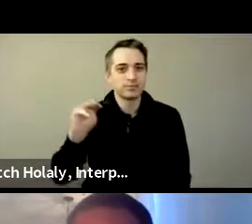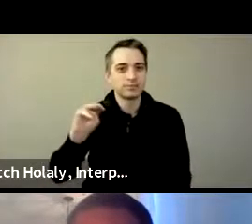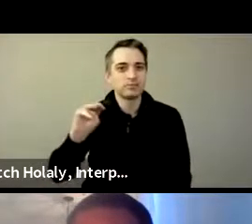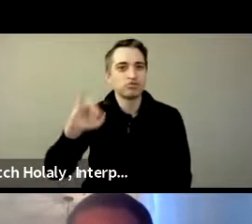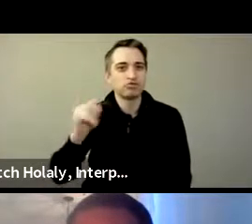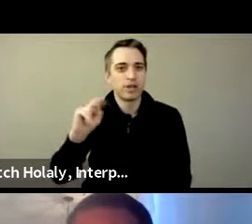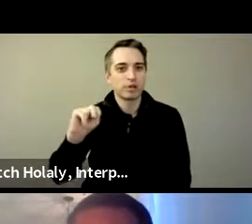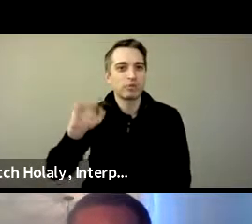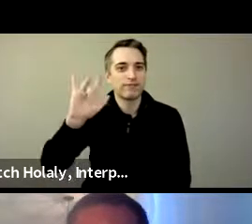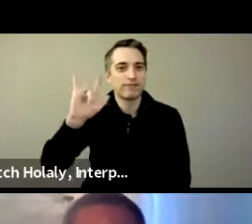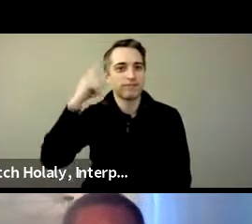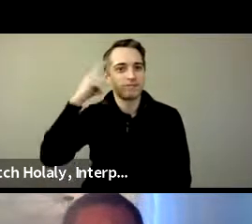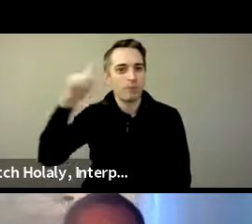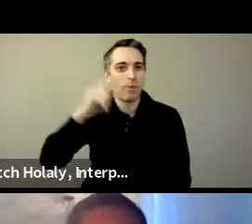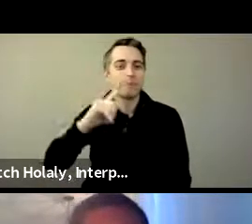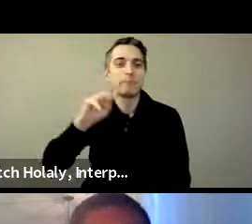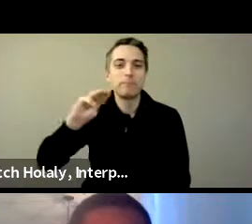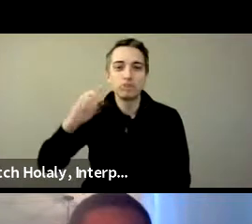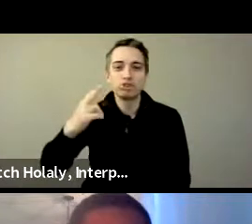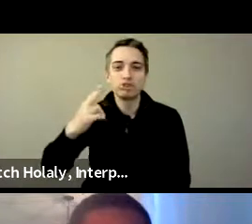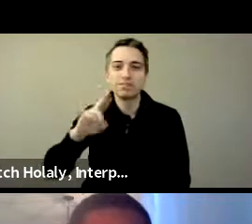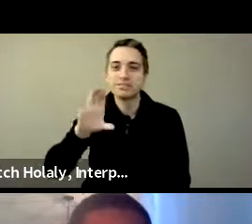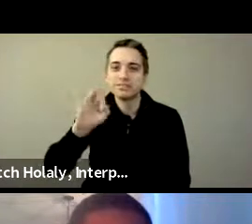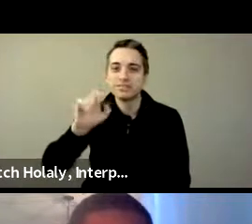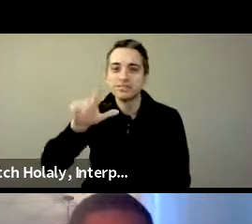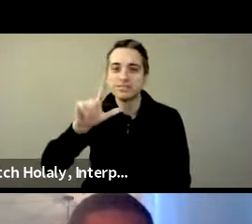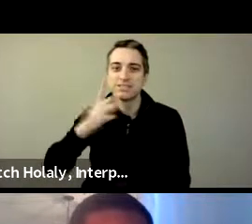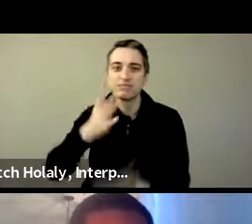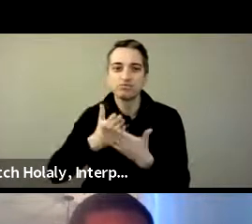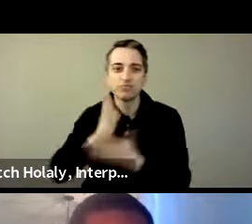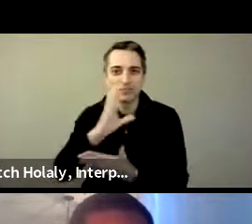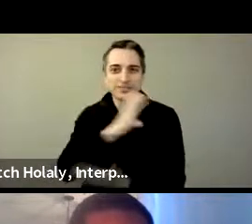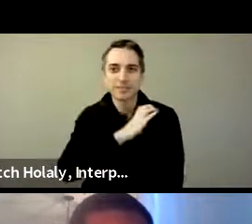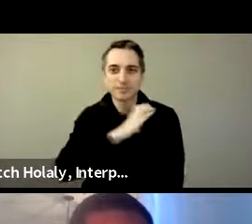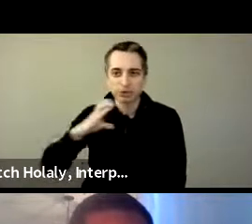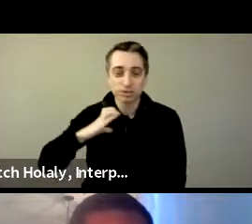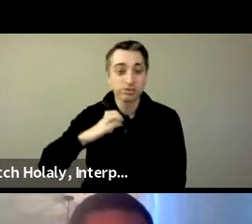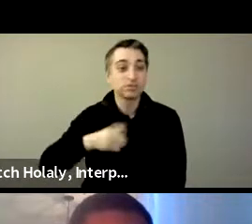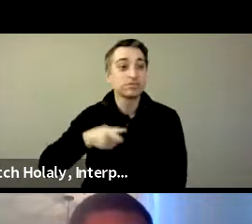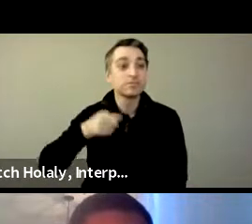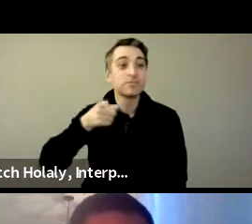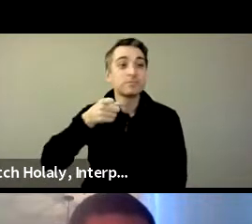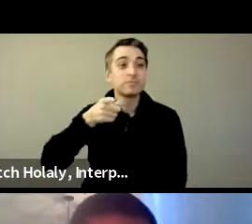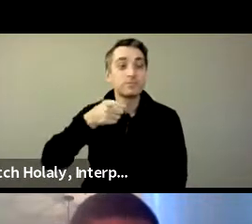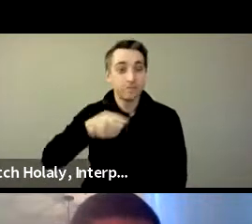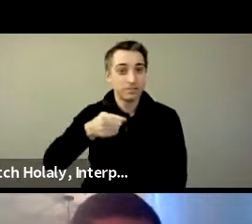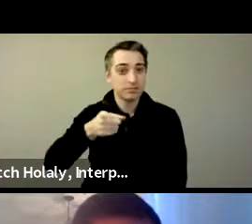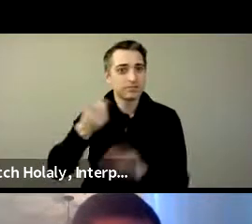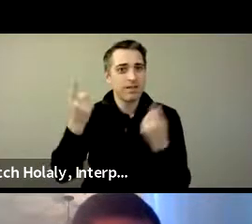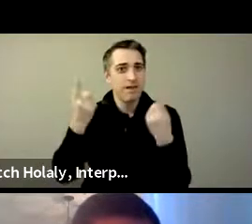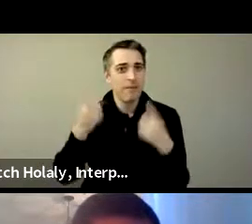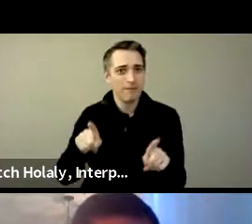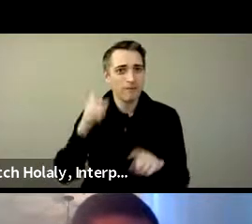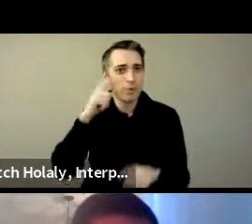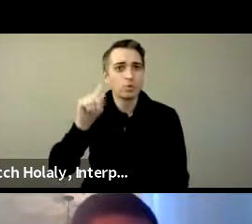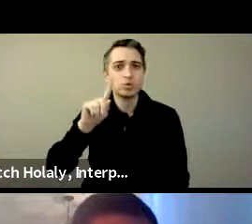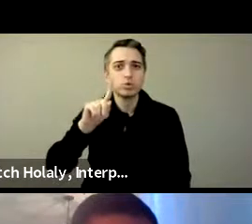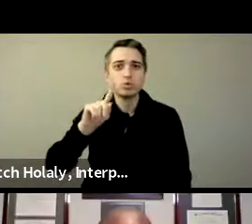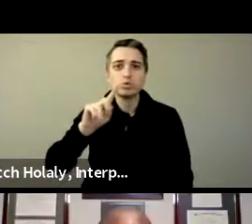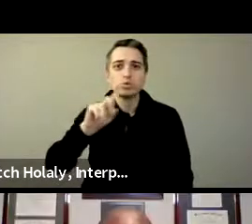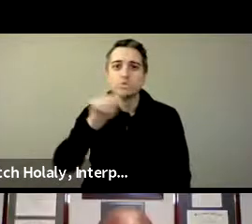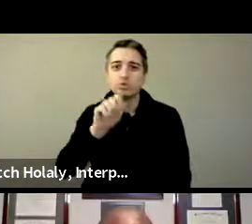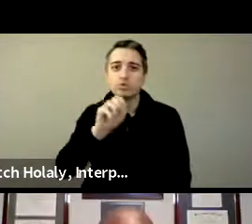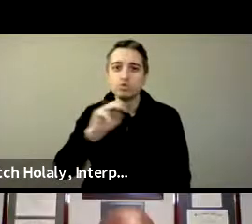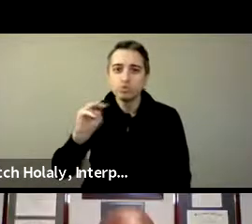The time is 5:03 p.m., and this meeting is being held utilizing the Zoom conferencing platform as well as live streaming